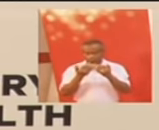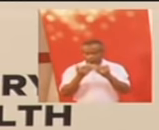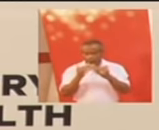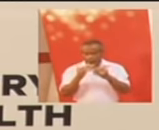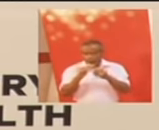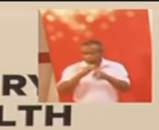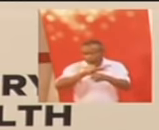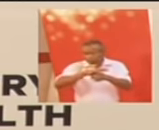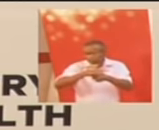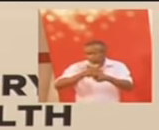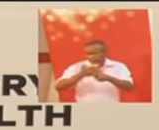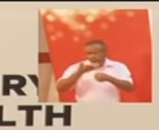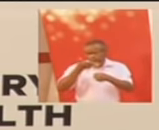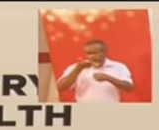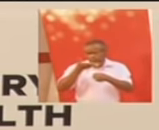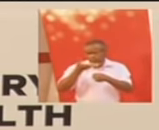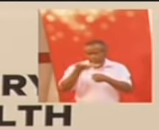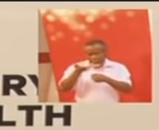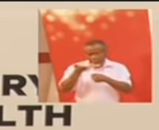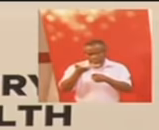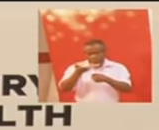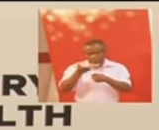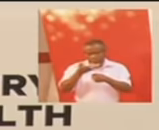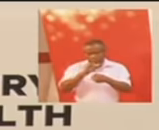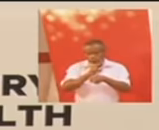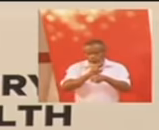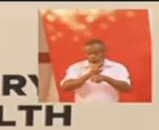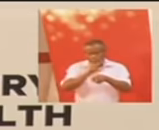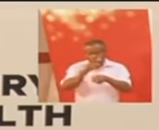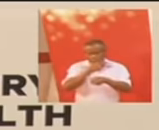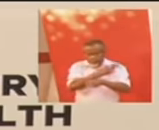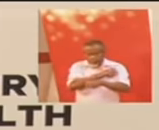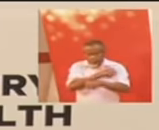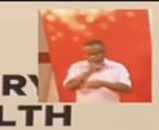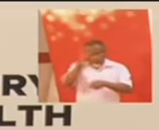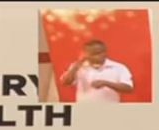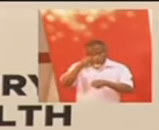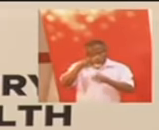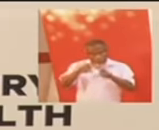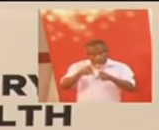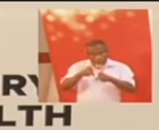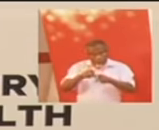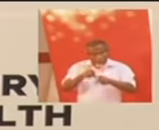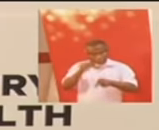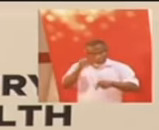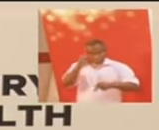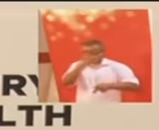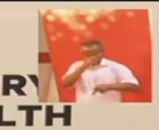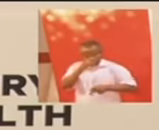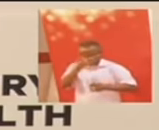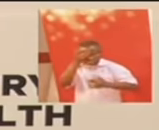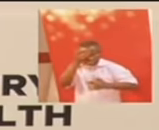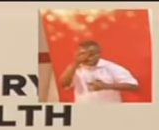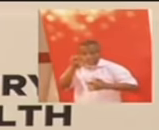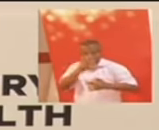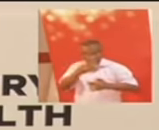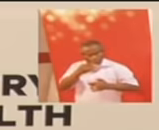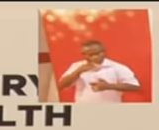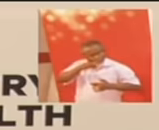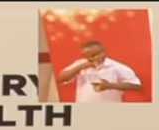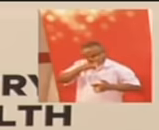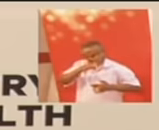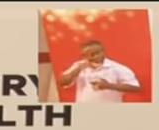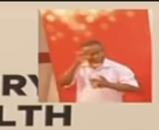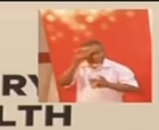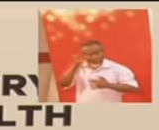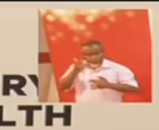utilized mainly for persons who were moderately and severely ill. So it was part and parcel of the parallel system by way of treating milder